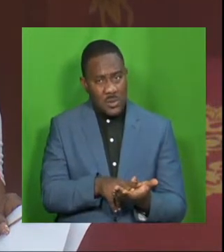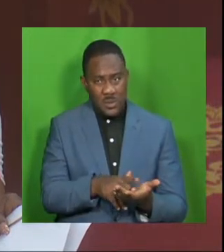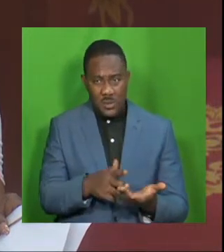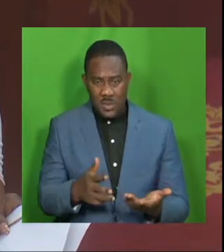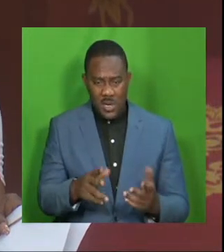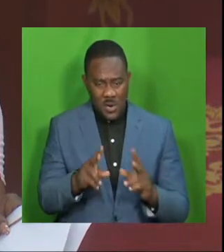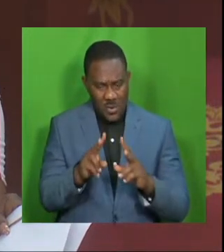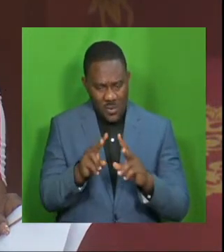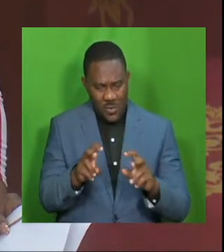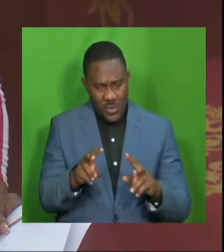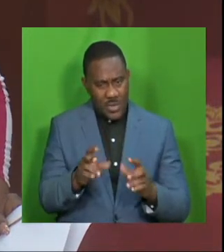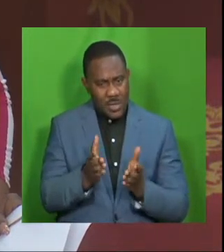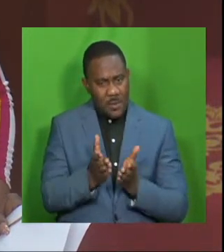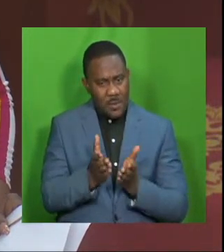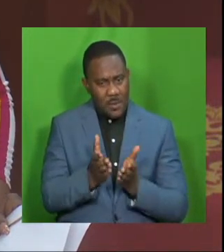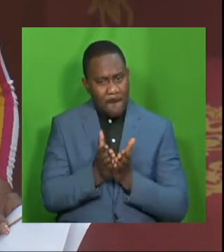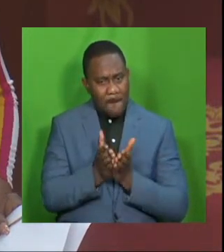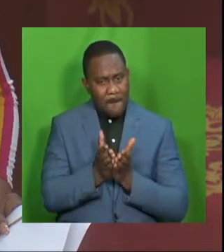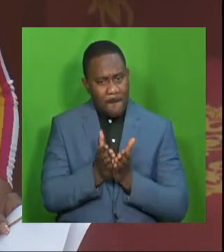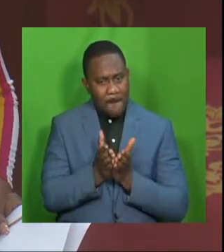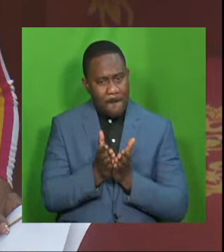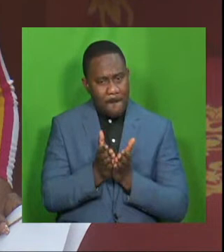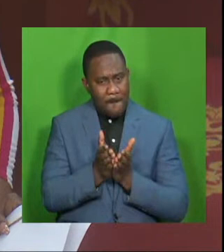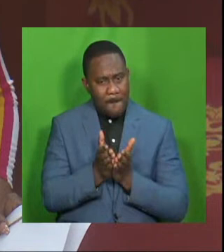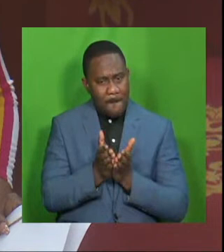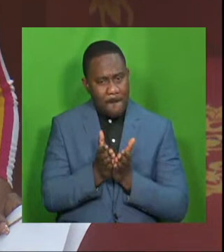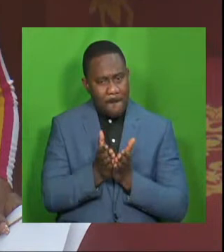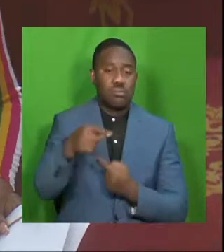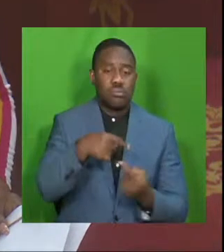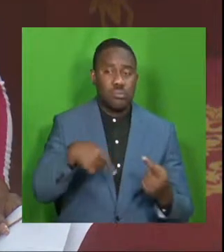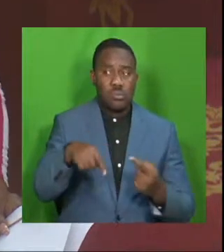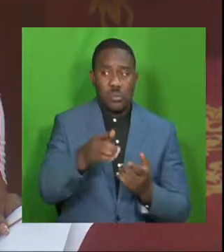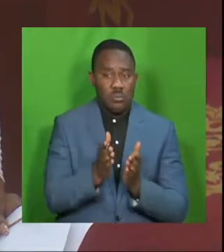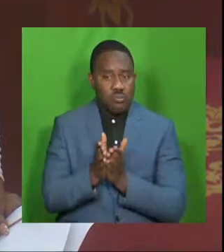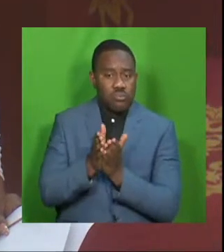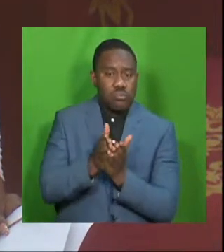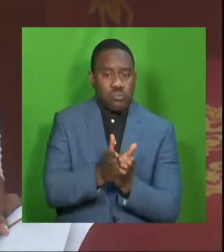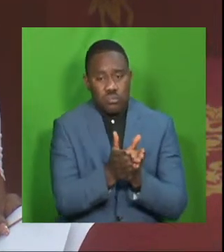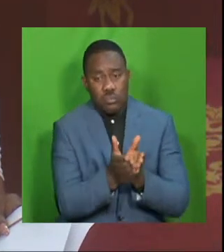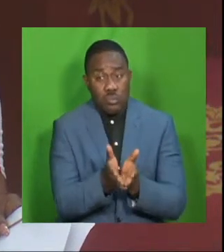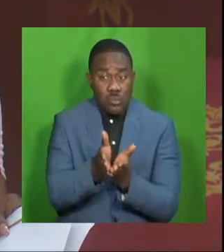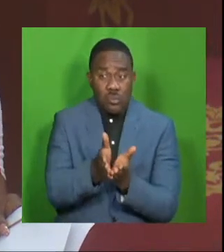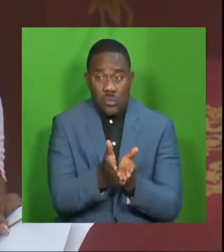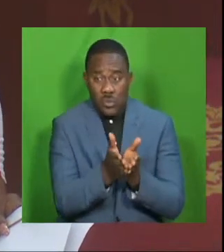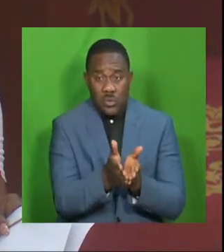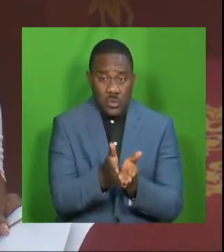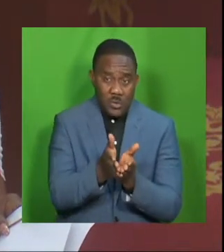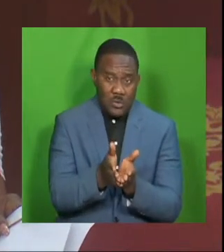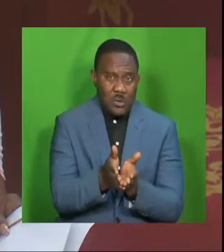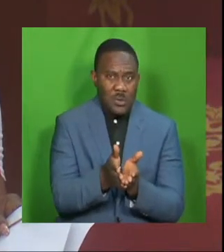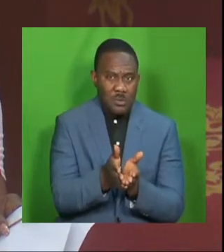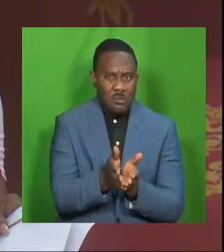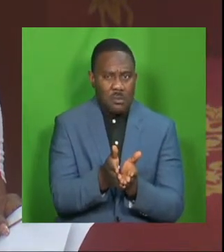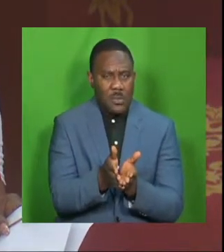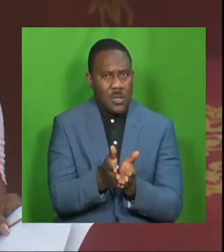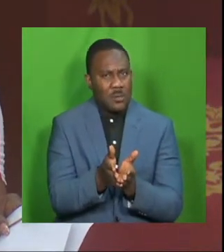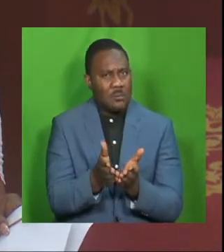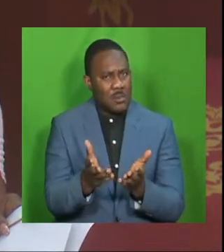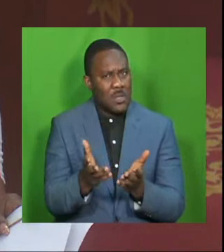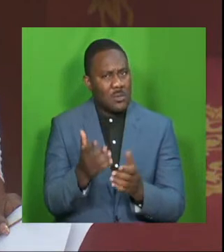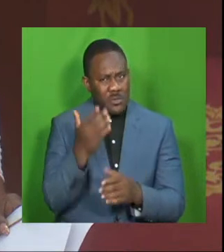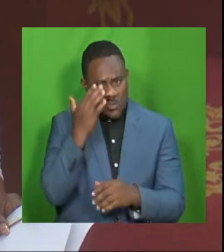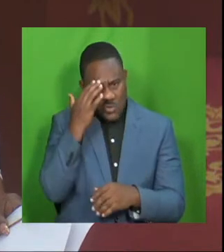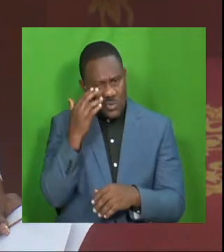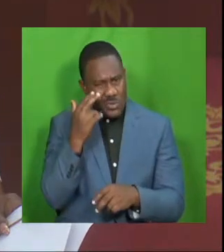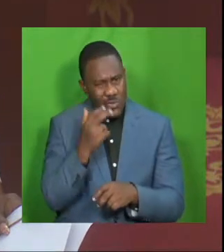boats. In fact, we can do the patrols on land, but on the sea becomes a problem. So now government has